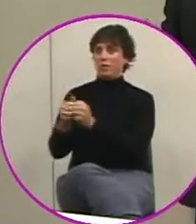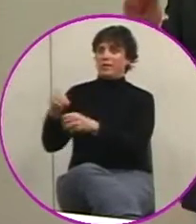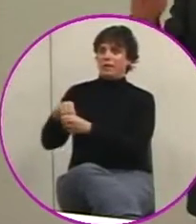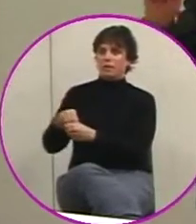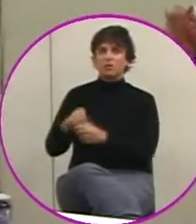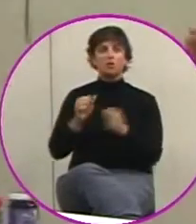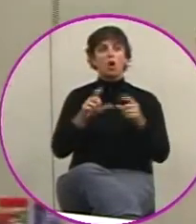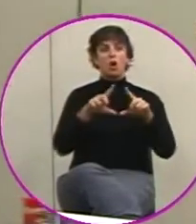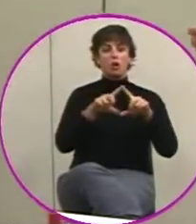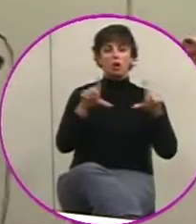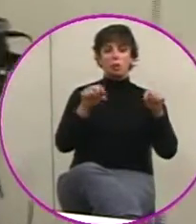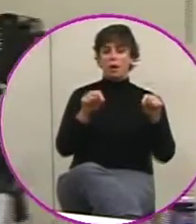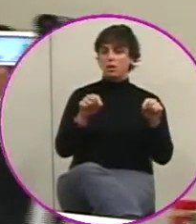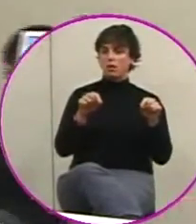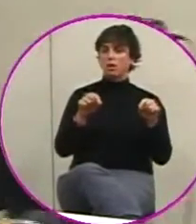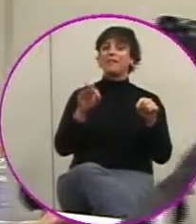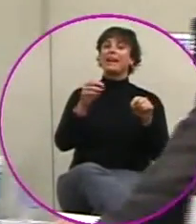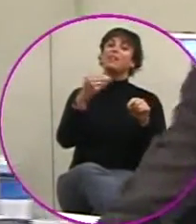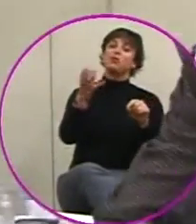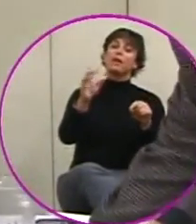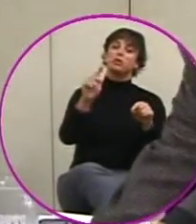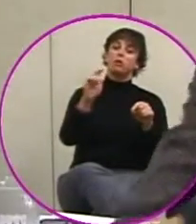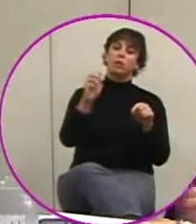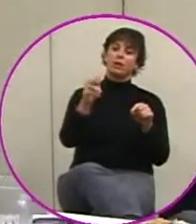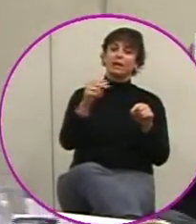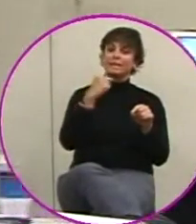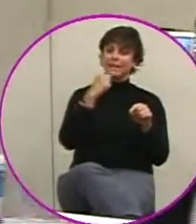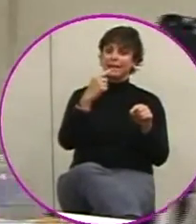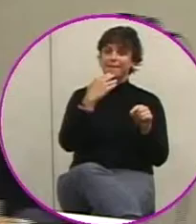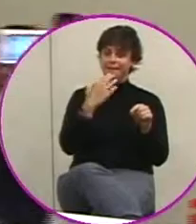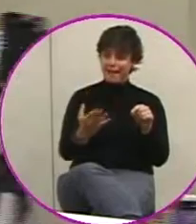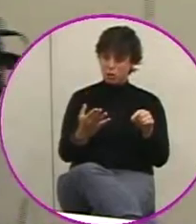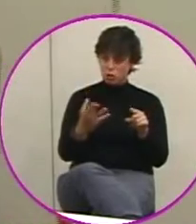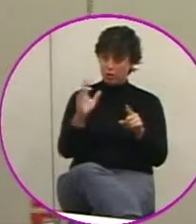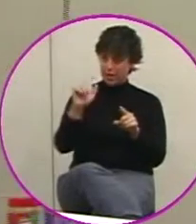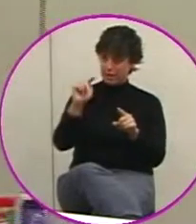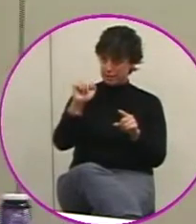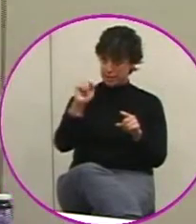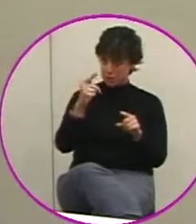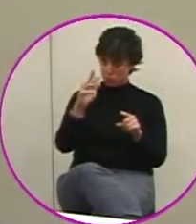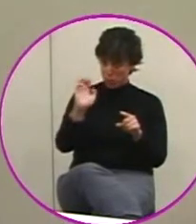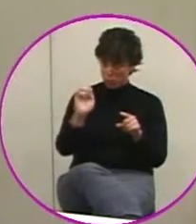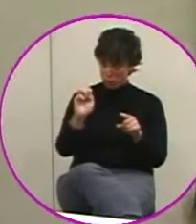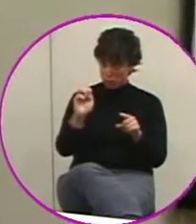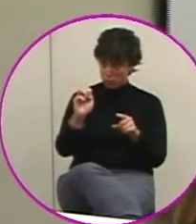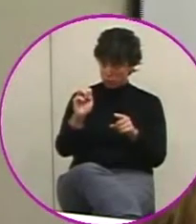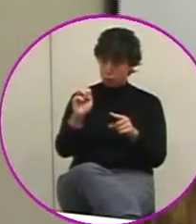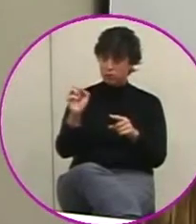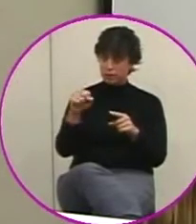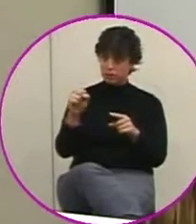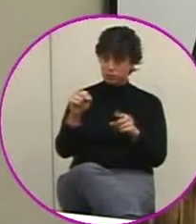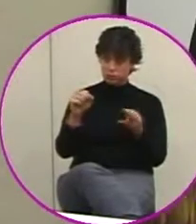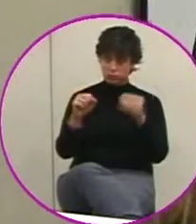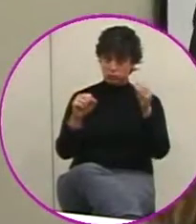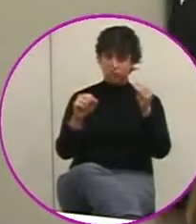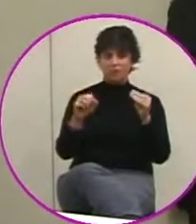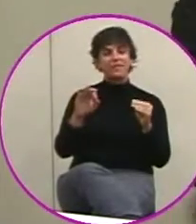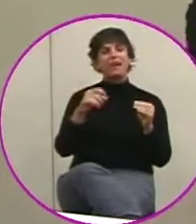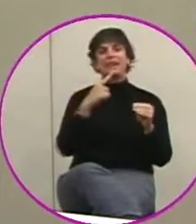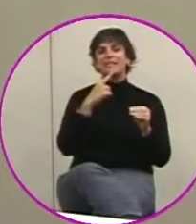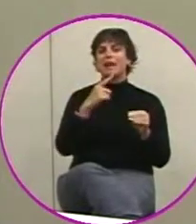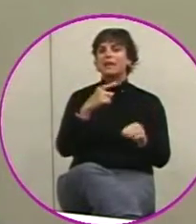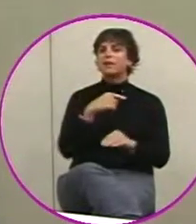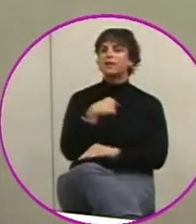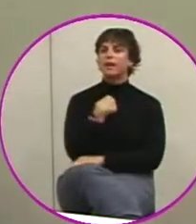If I give a little token and say thank you, is that a tangible? If I say